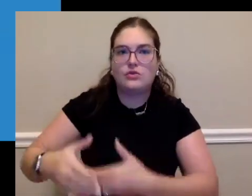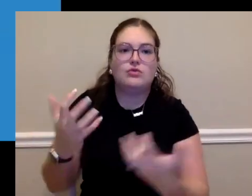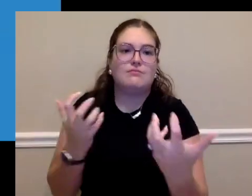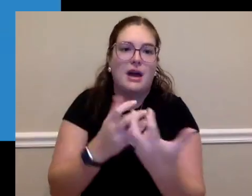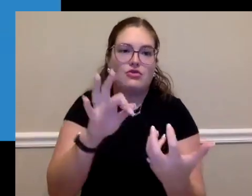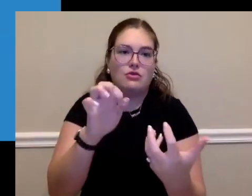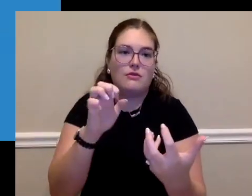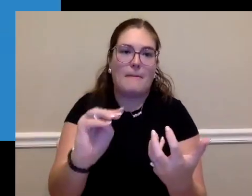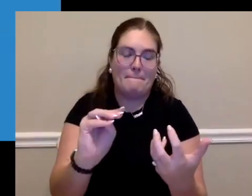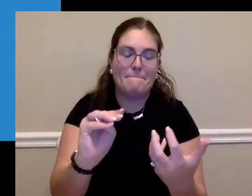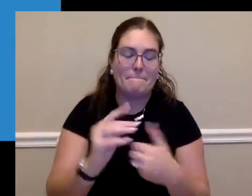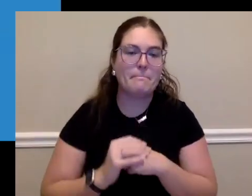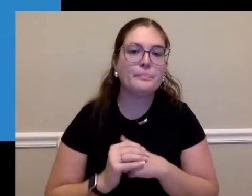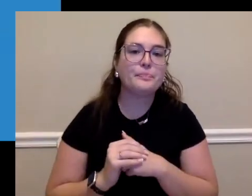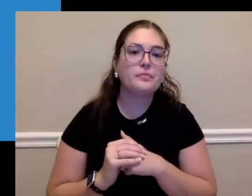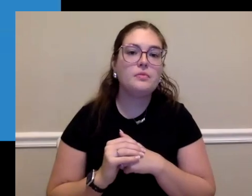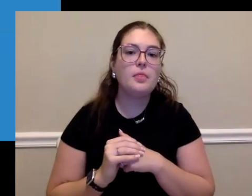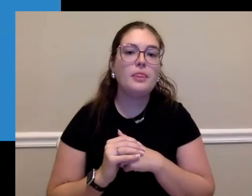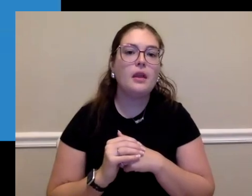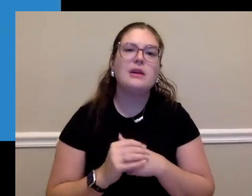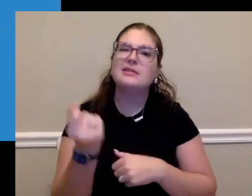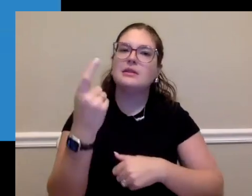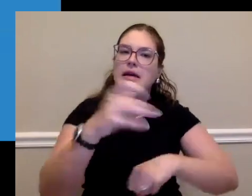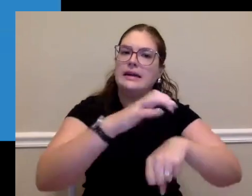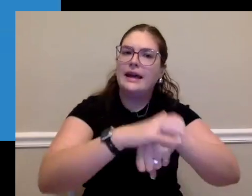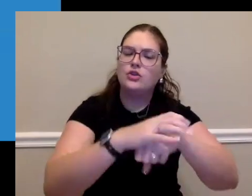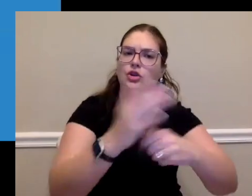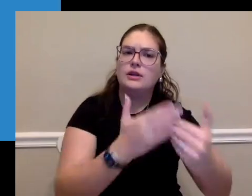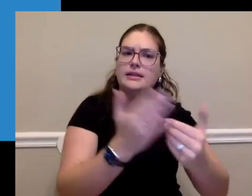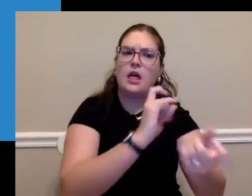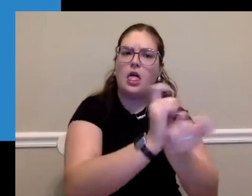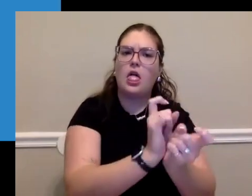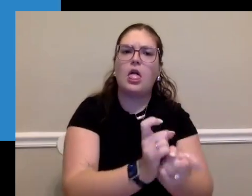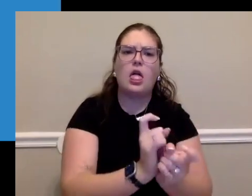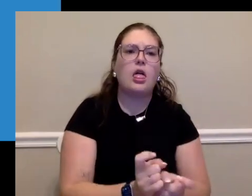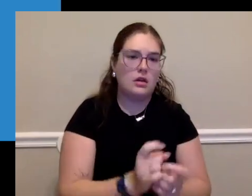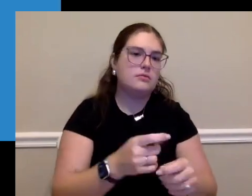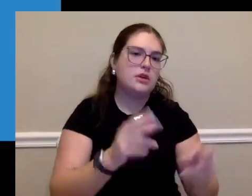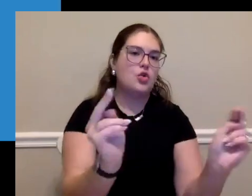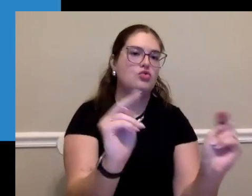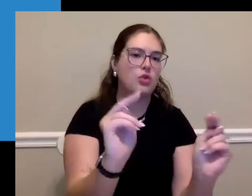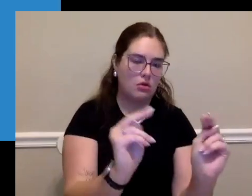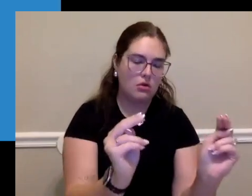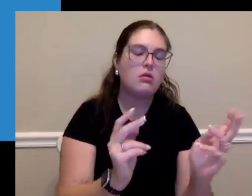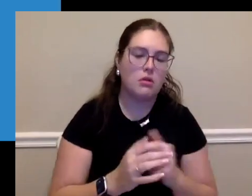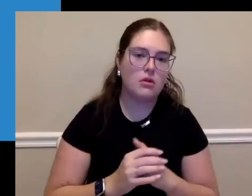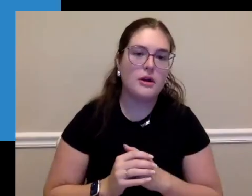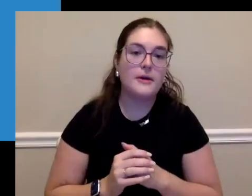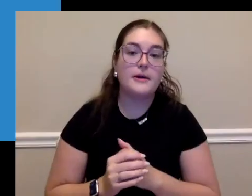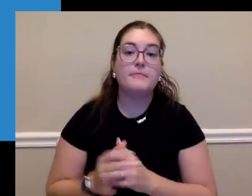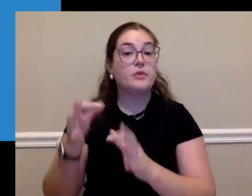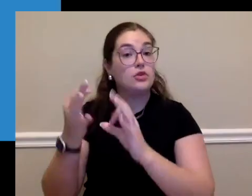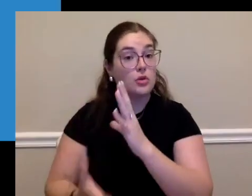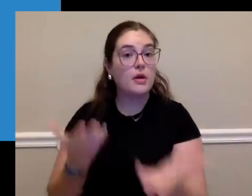So English can be more easily adapted to gender neutral forms of speech. And interpreters may